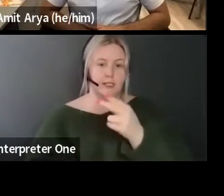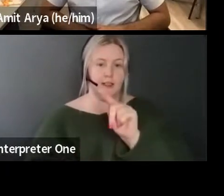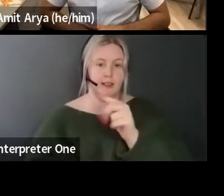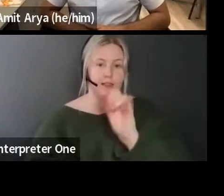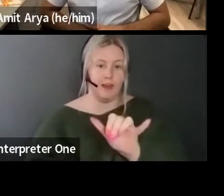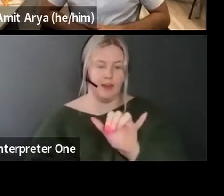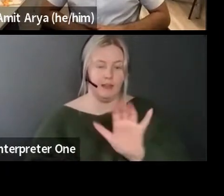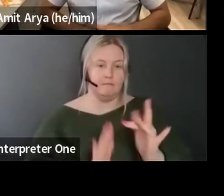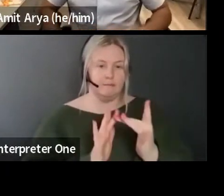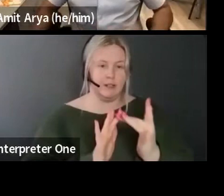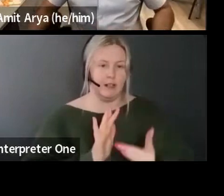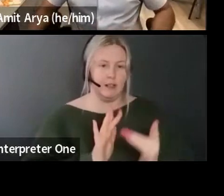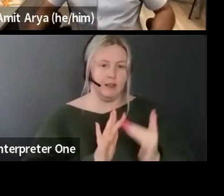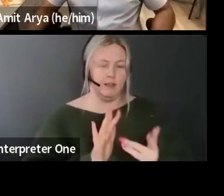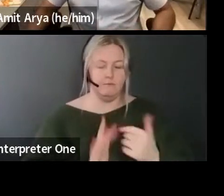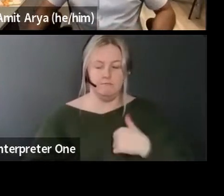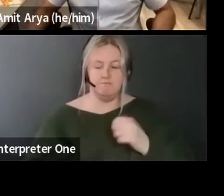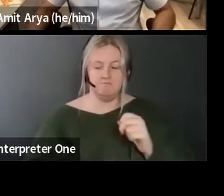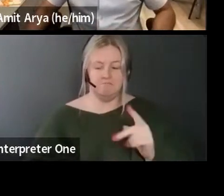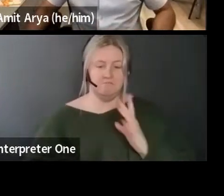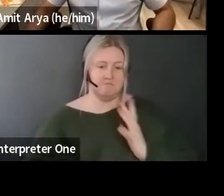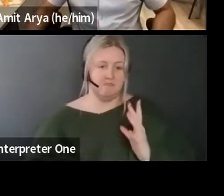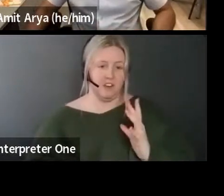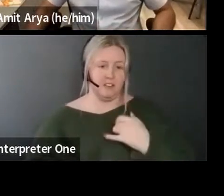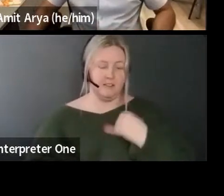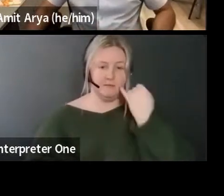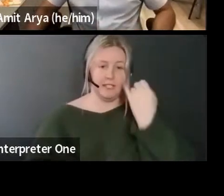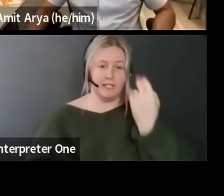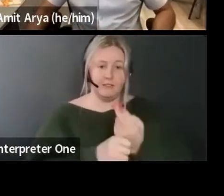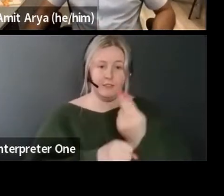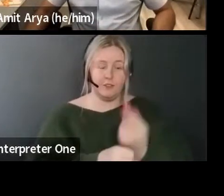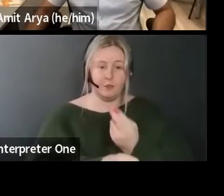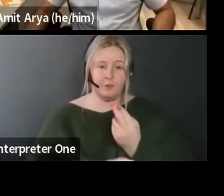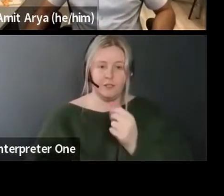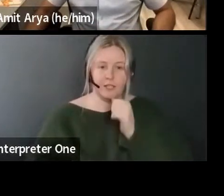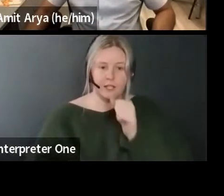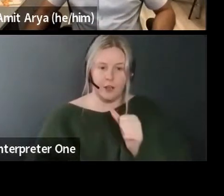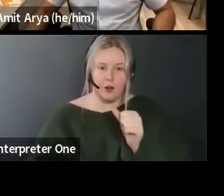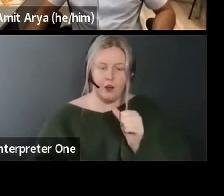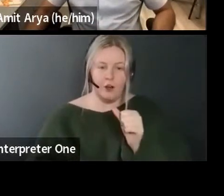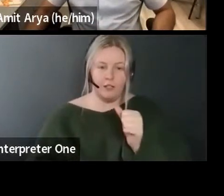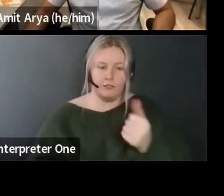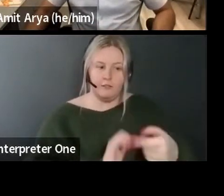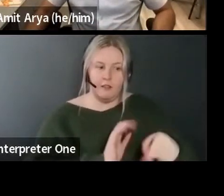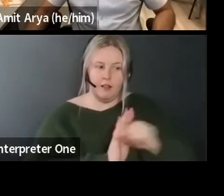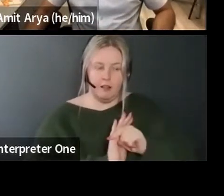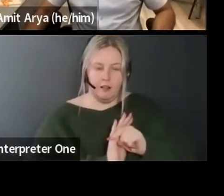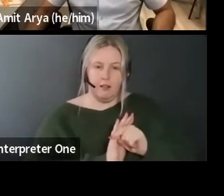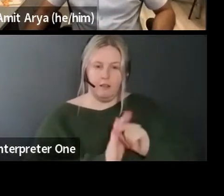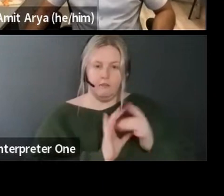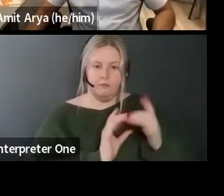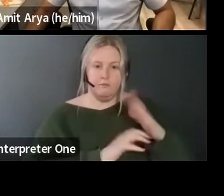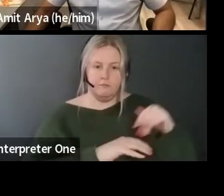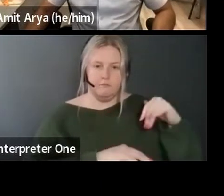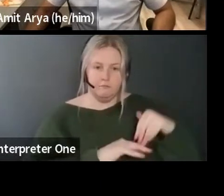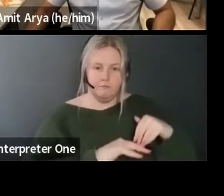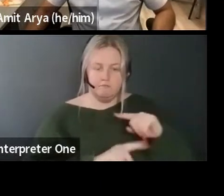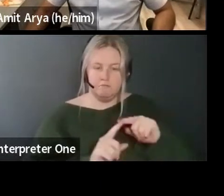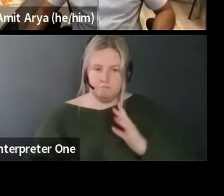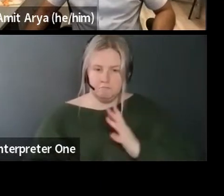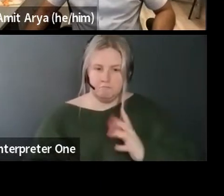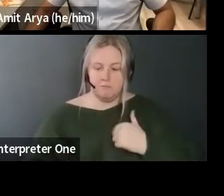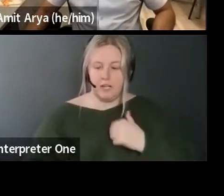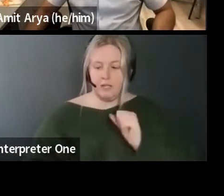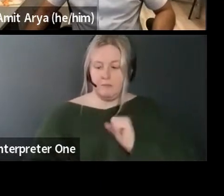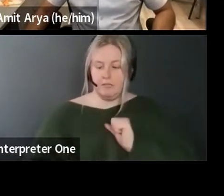I'm pretty much okay with anything as long as you're using it in like a decolonizing way. The institutions that I work against